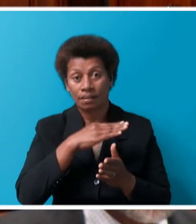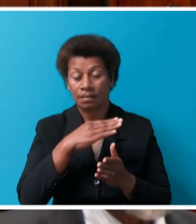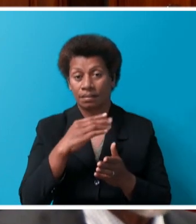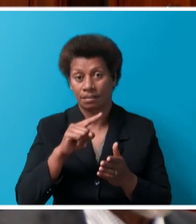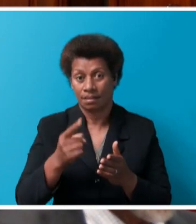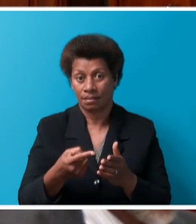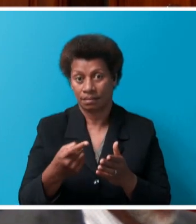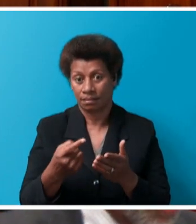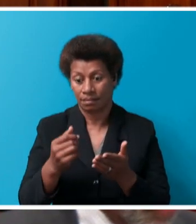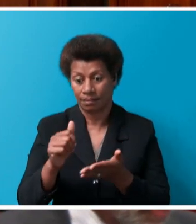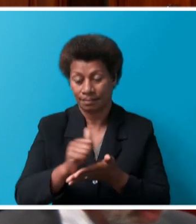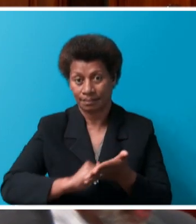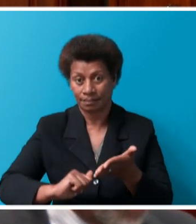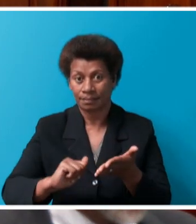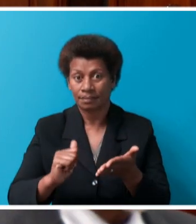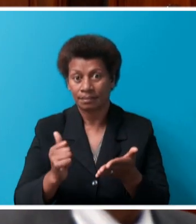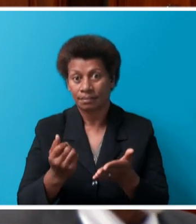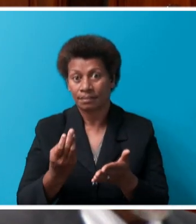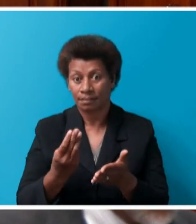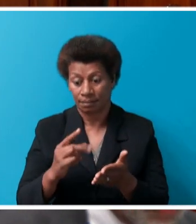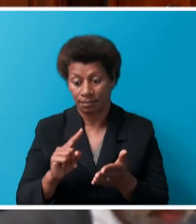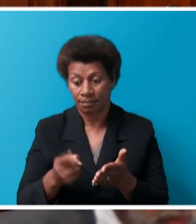purchase to $400,000 worth of purchase per month.